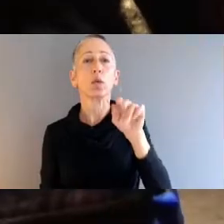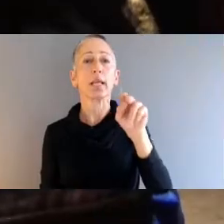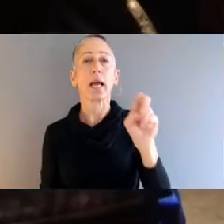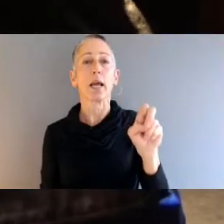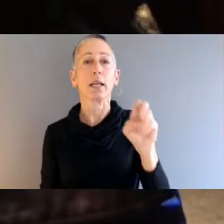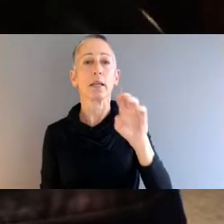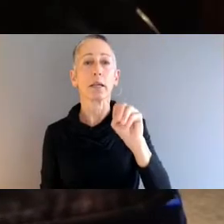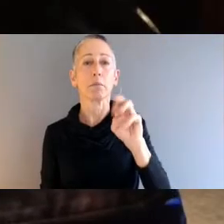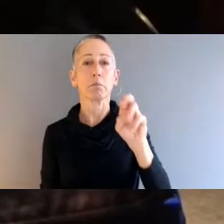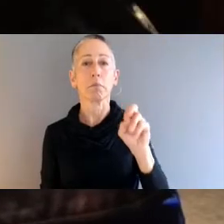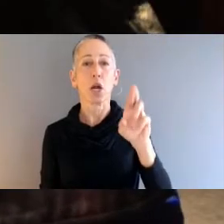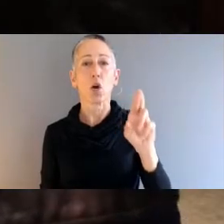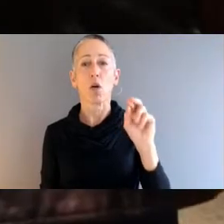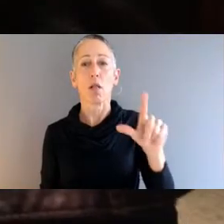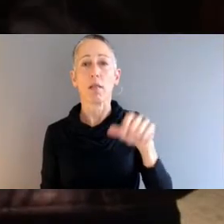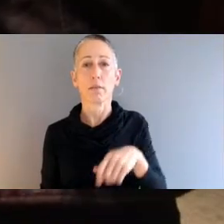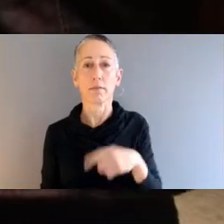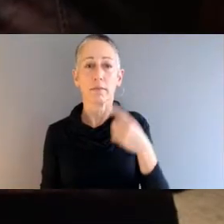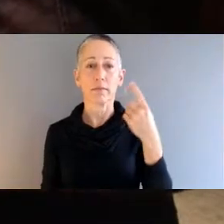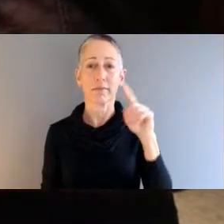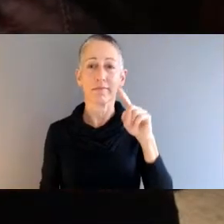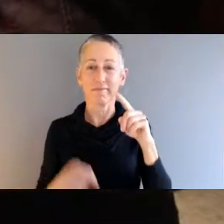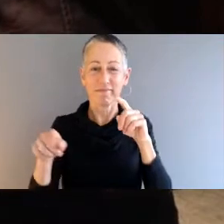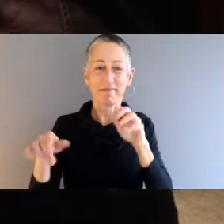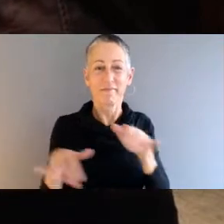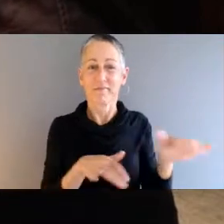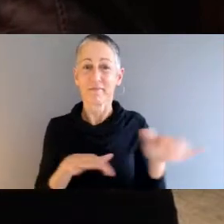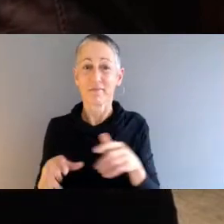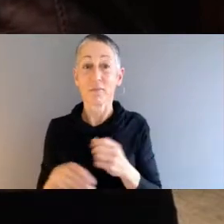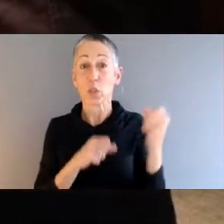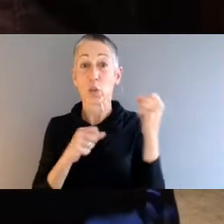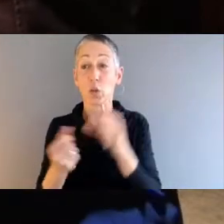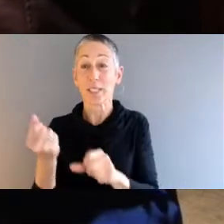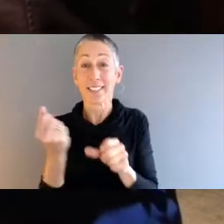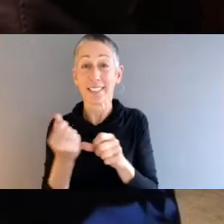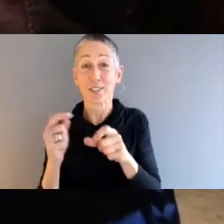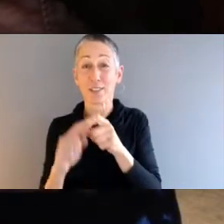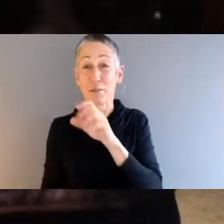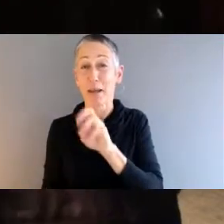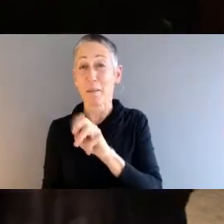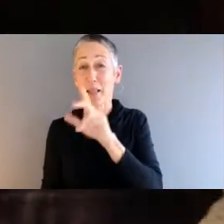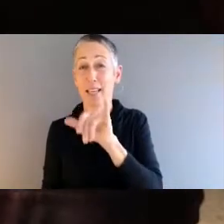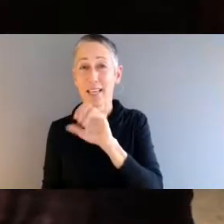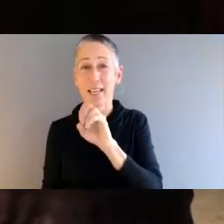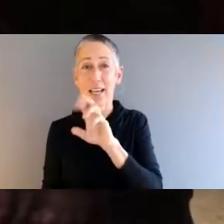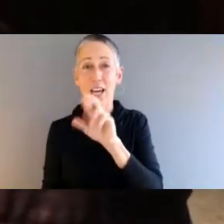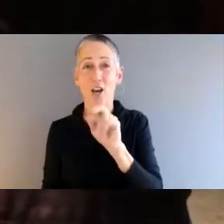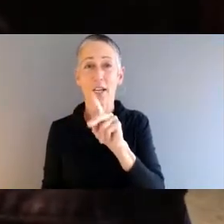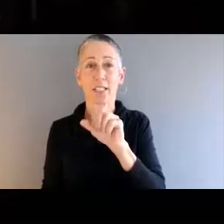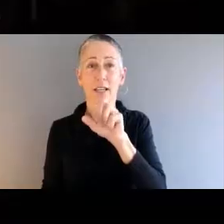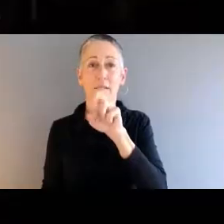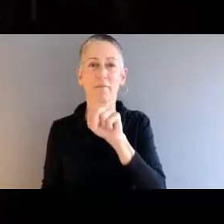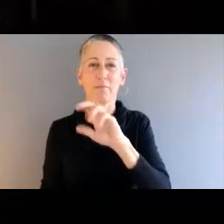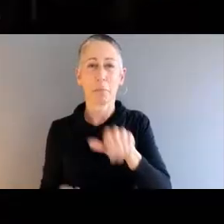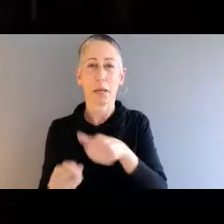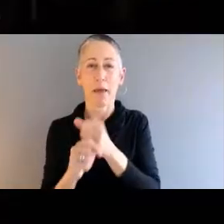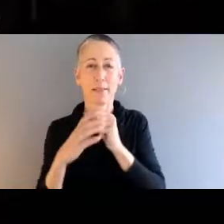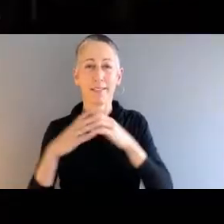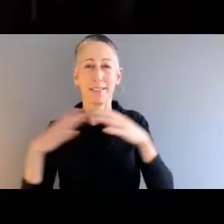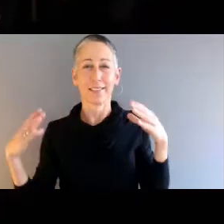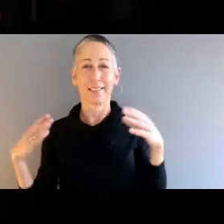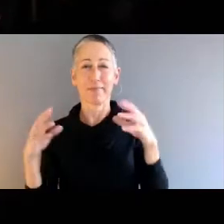on. With a strong assist from Emily Erickson. Thank you, Emily, for all your behind the scenes work. But I'm still